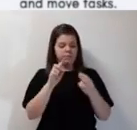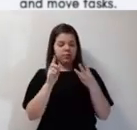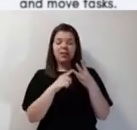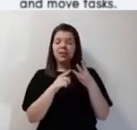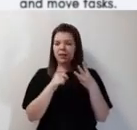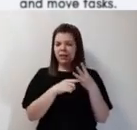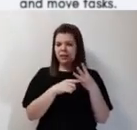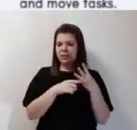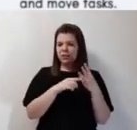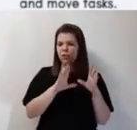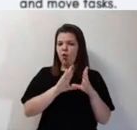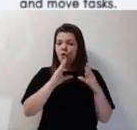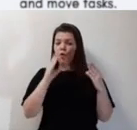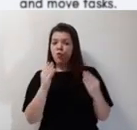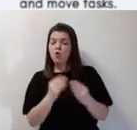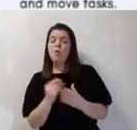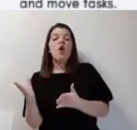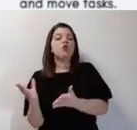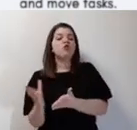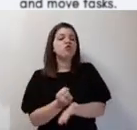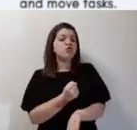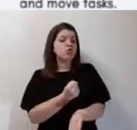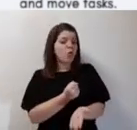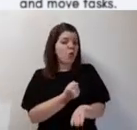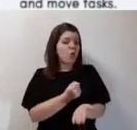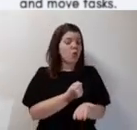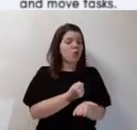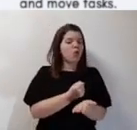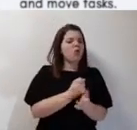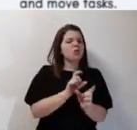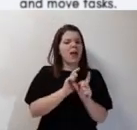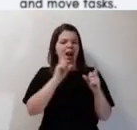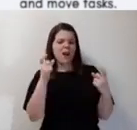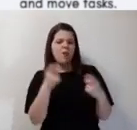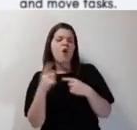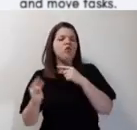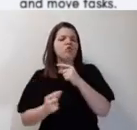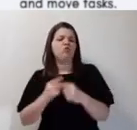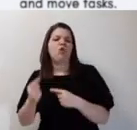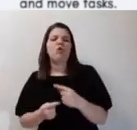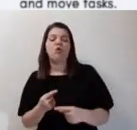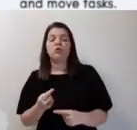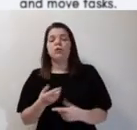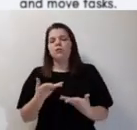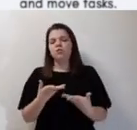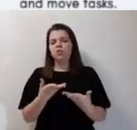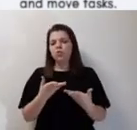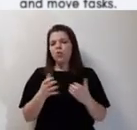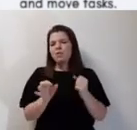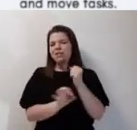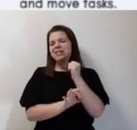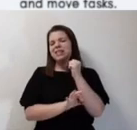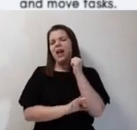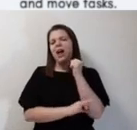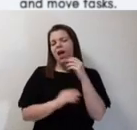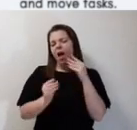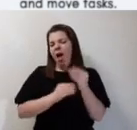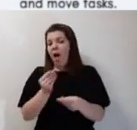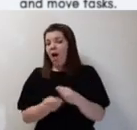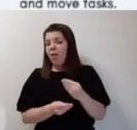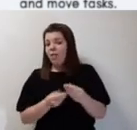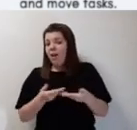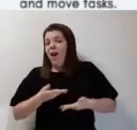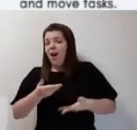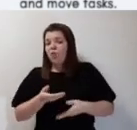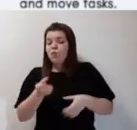was very hard. They don't move any task. So next